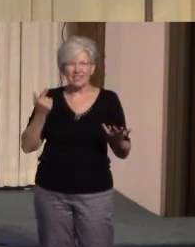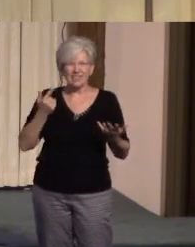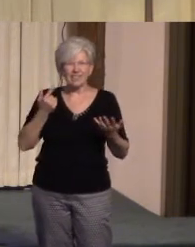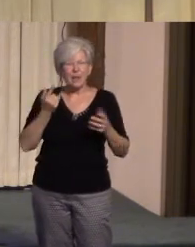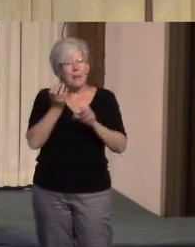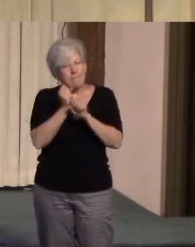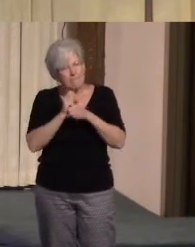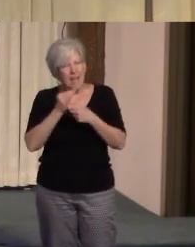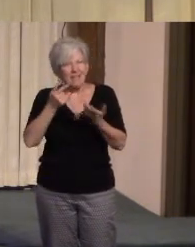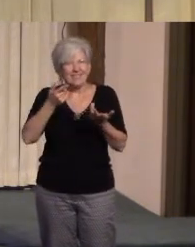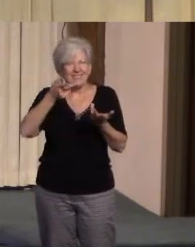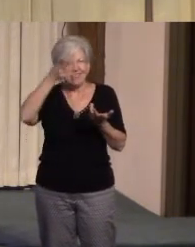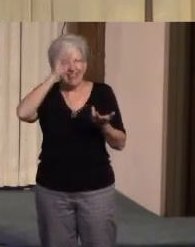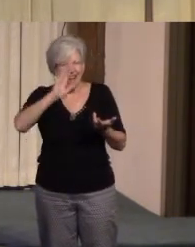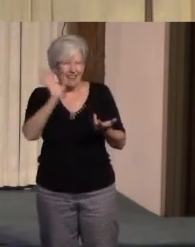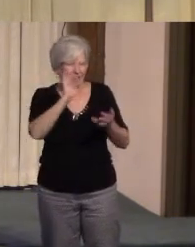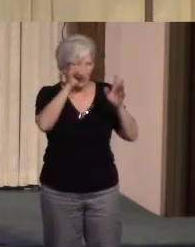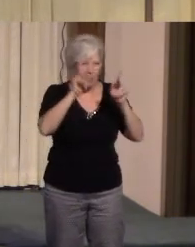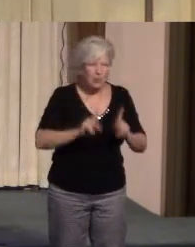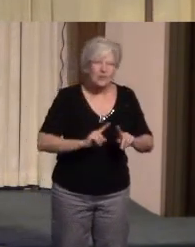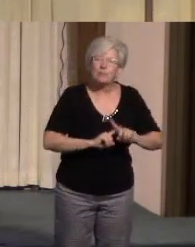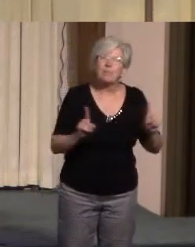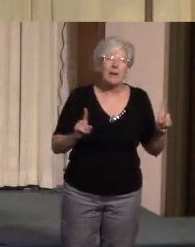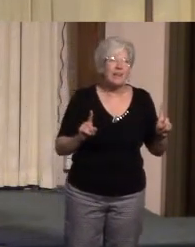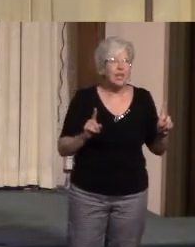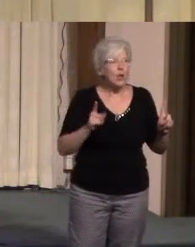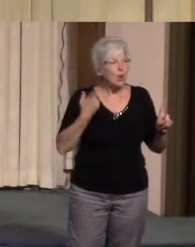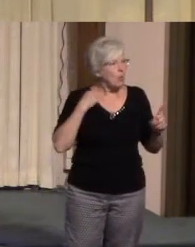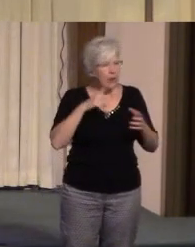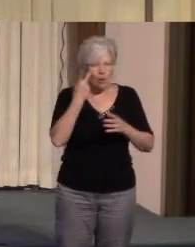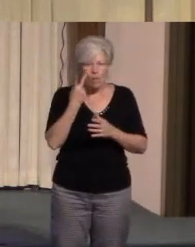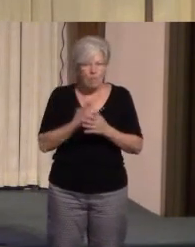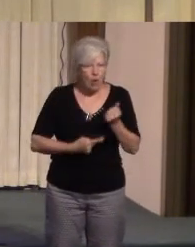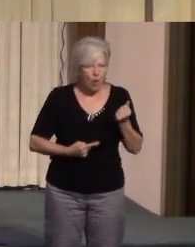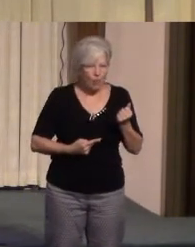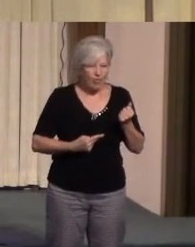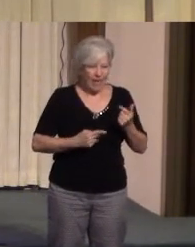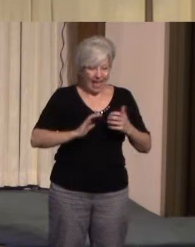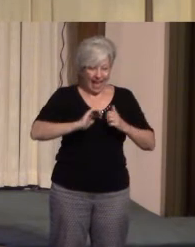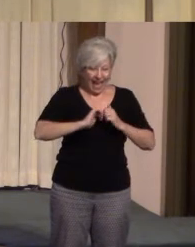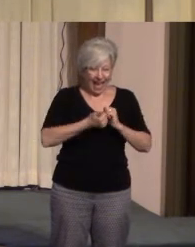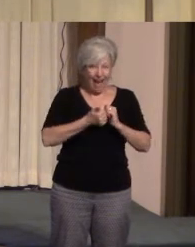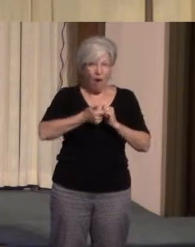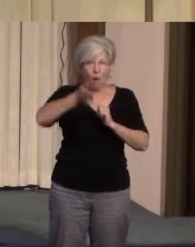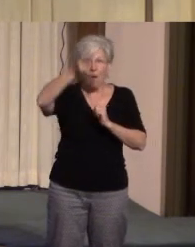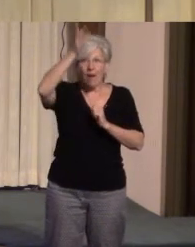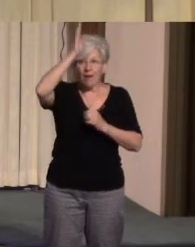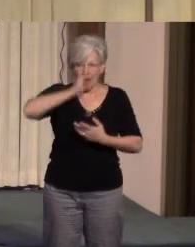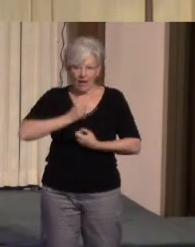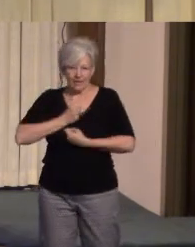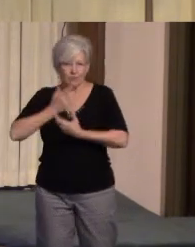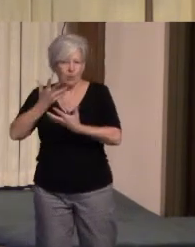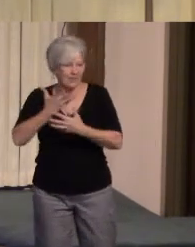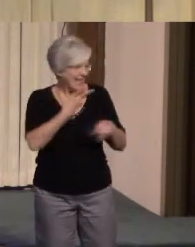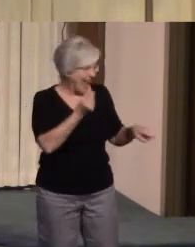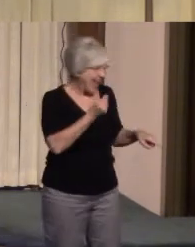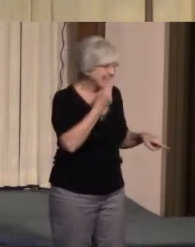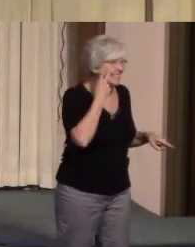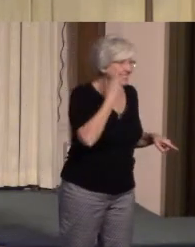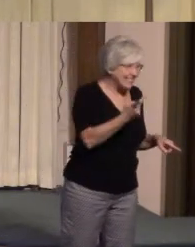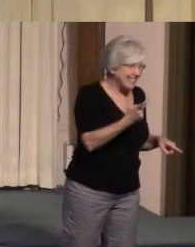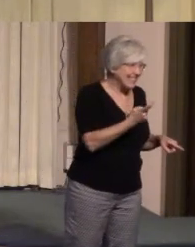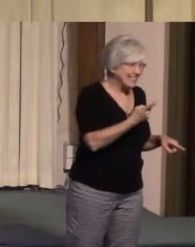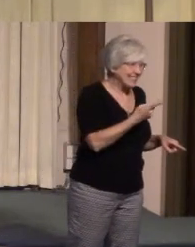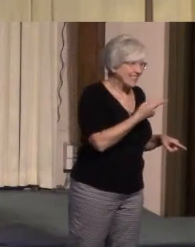this together because we're all a way that God consciousness both expresses and sees its expression. Does that make